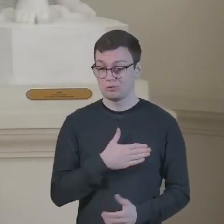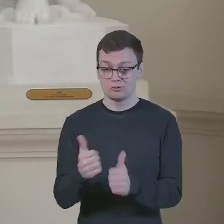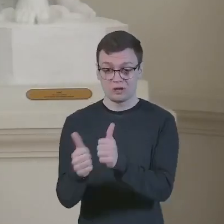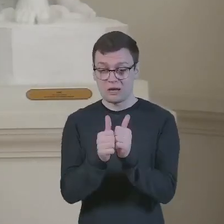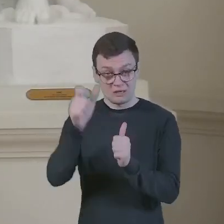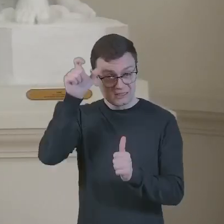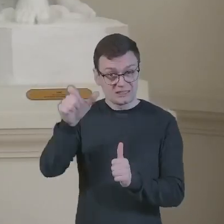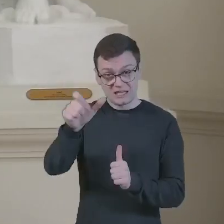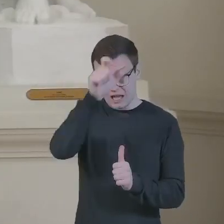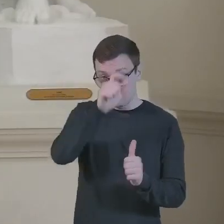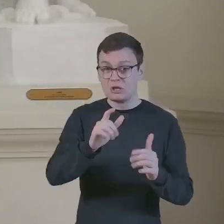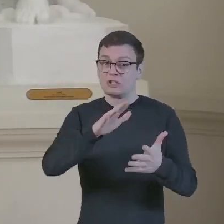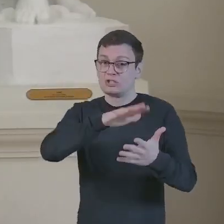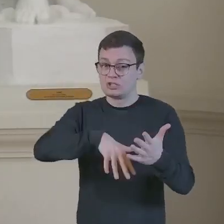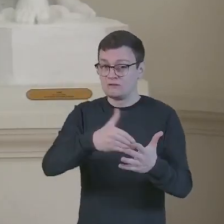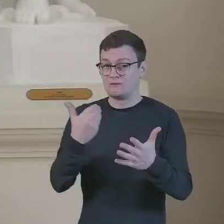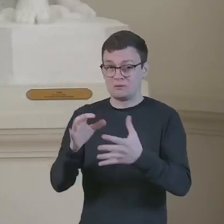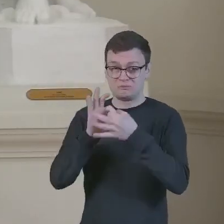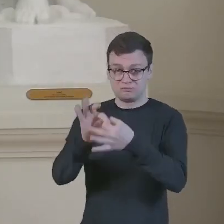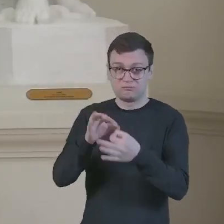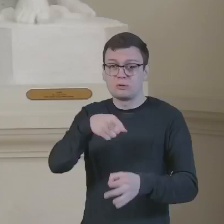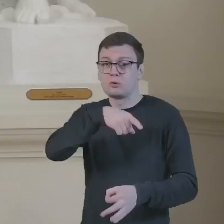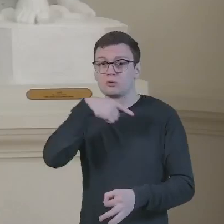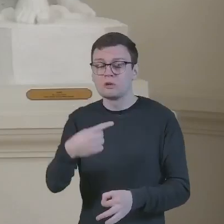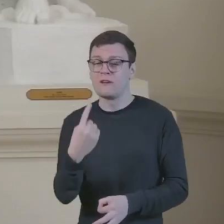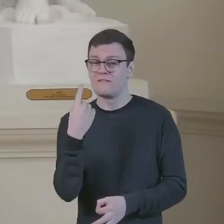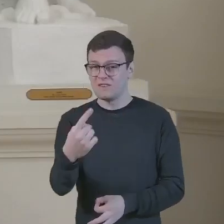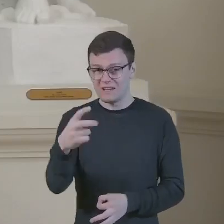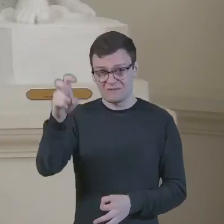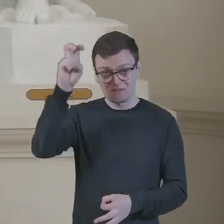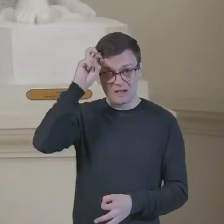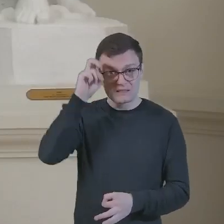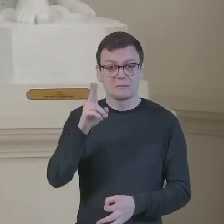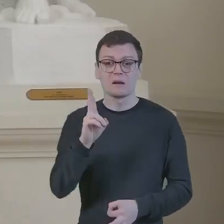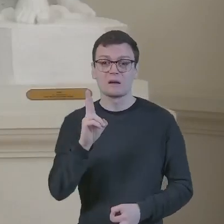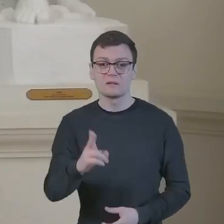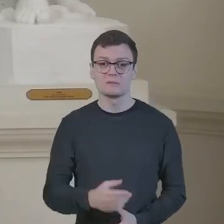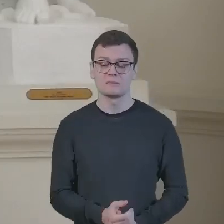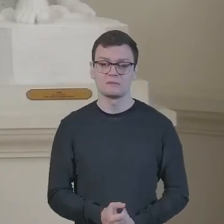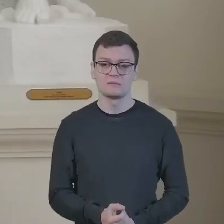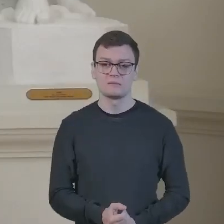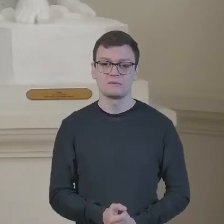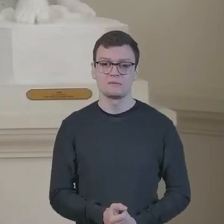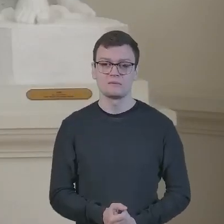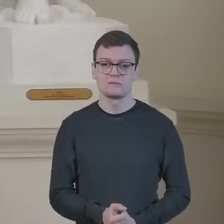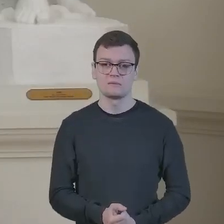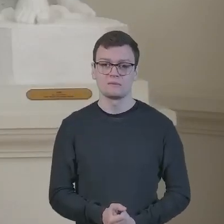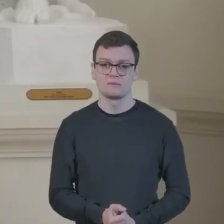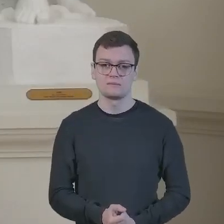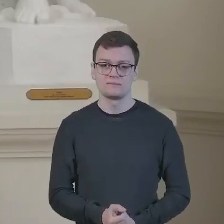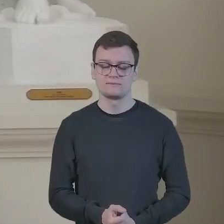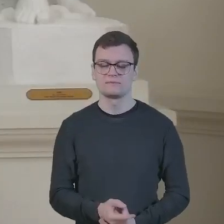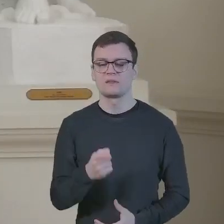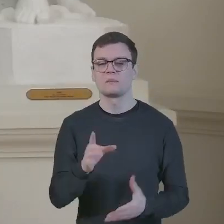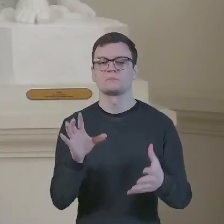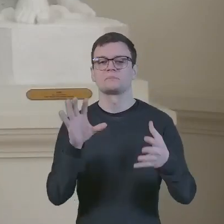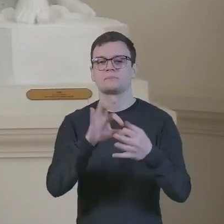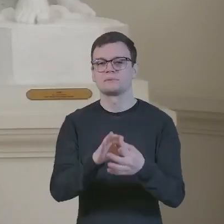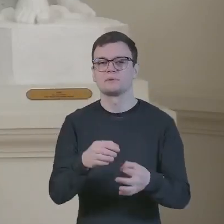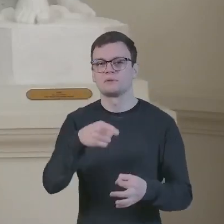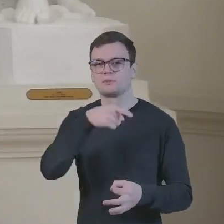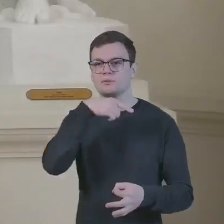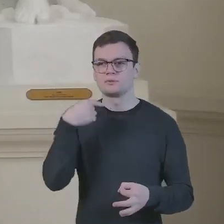serve Russian interests in our region by being the only country to not impose sanctions and continues to support Russia's